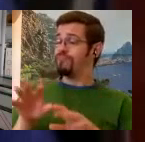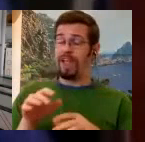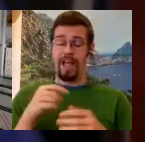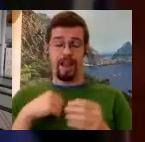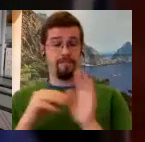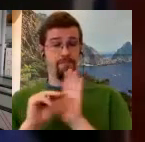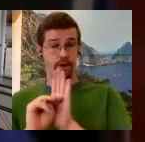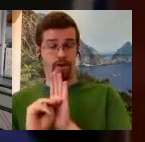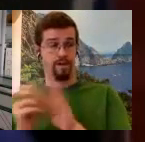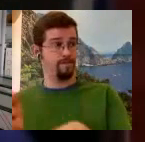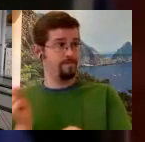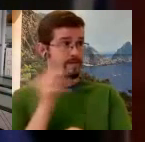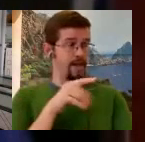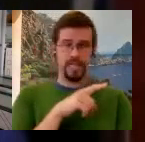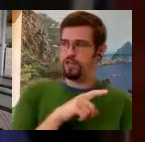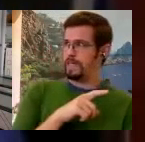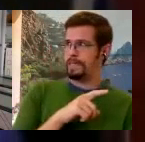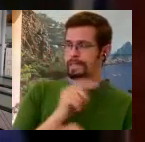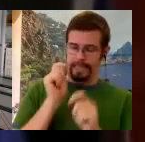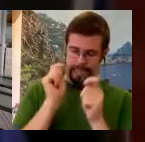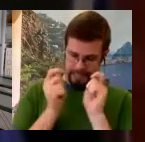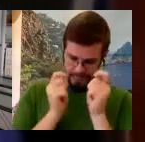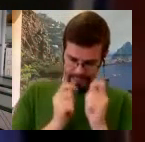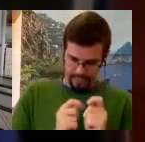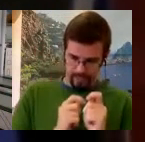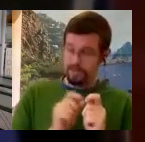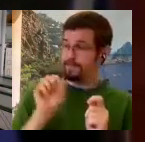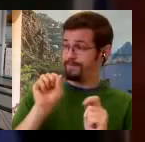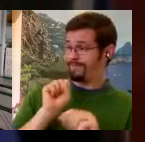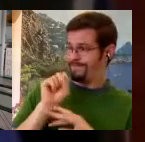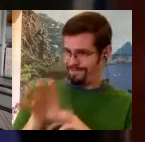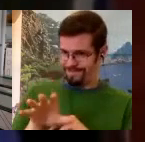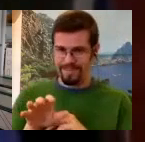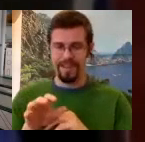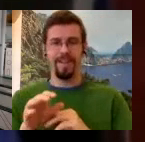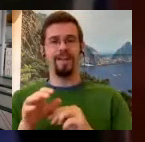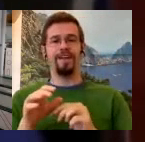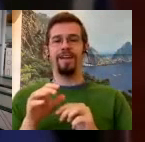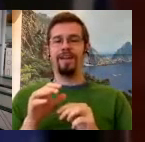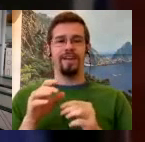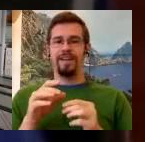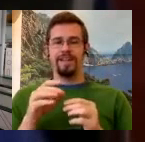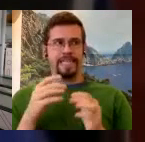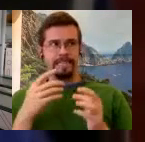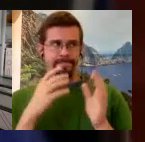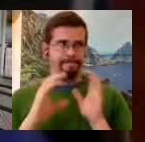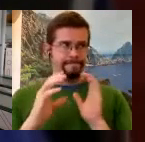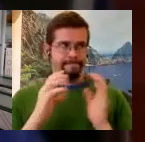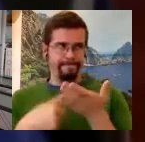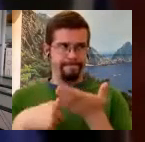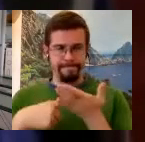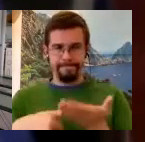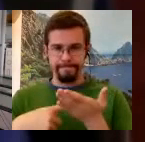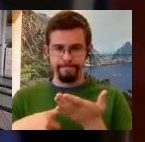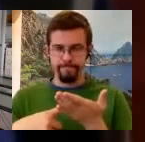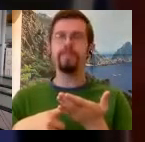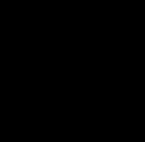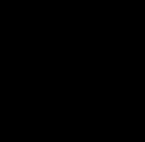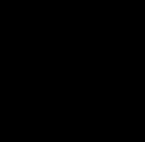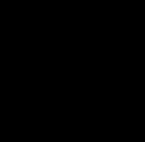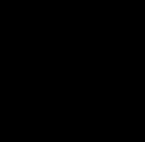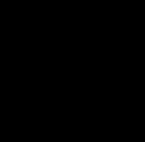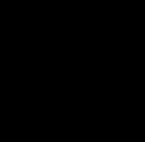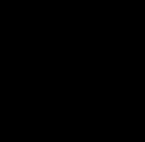then she would update that. We'd communicate, talk, and we refined it, and it's really a great symbol